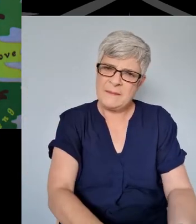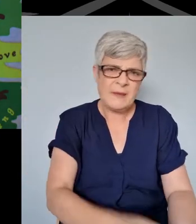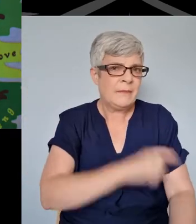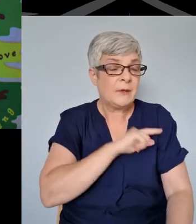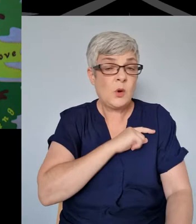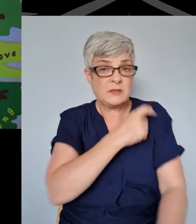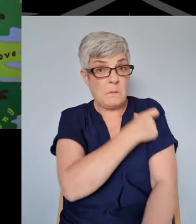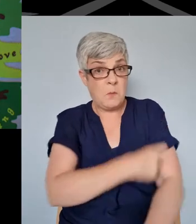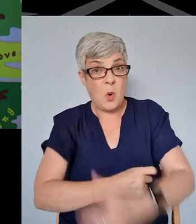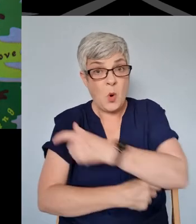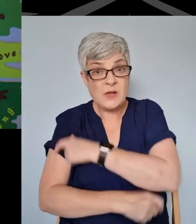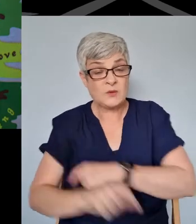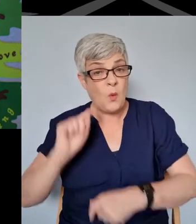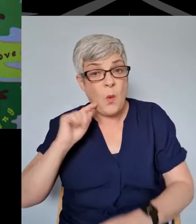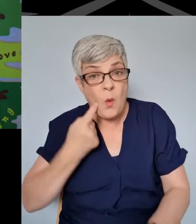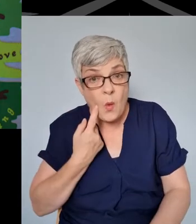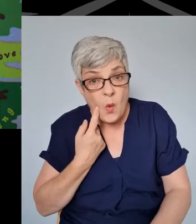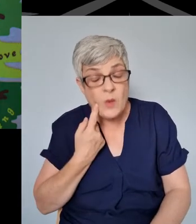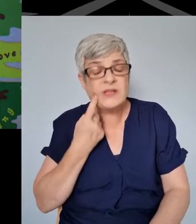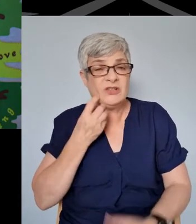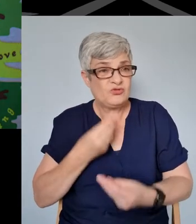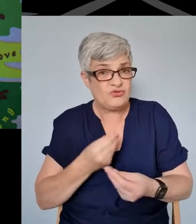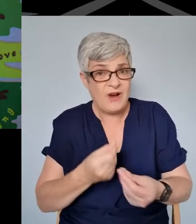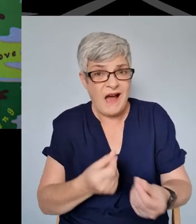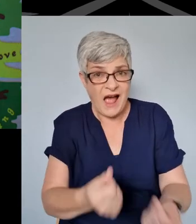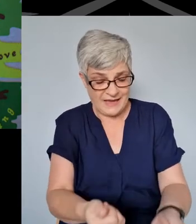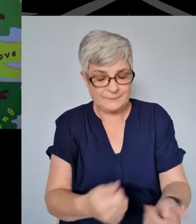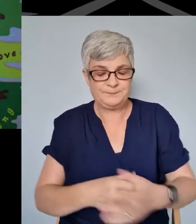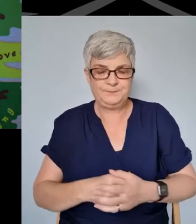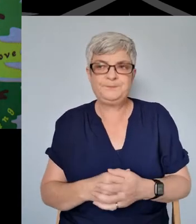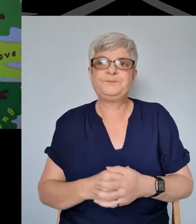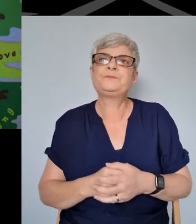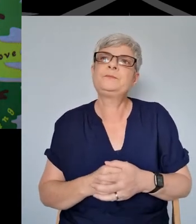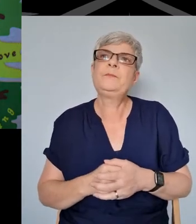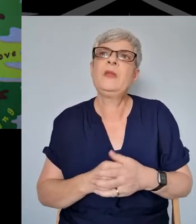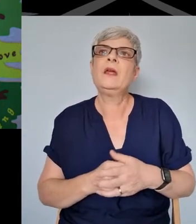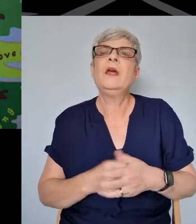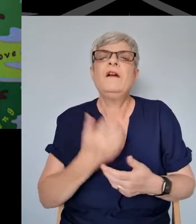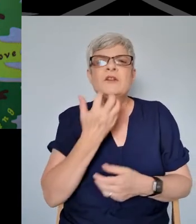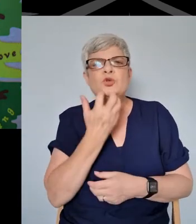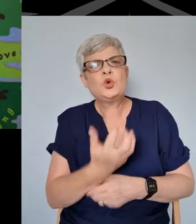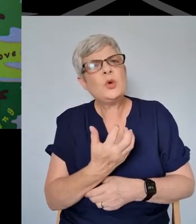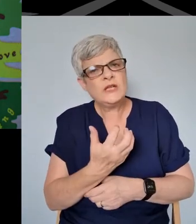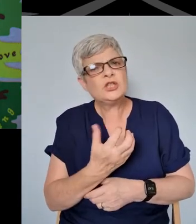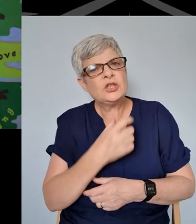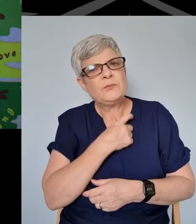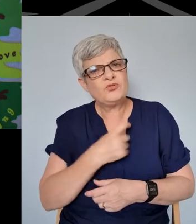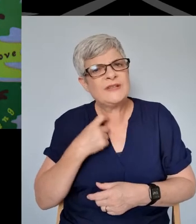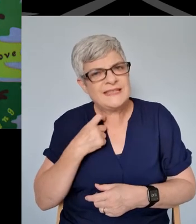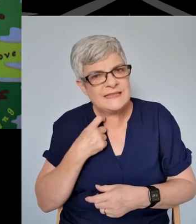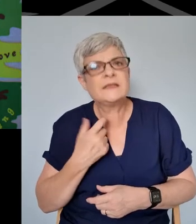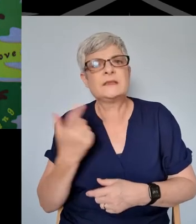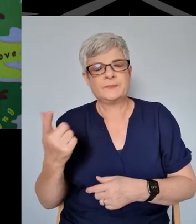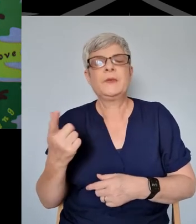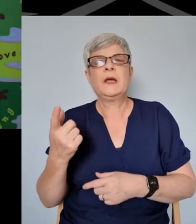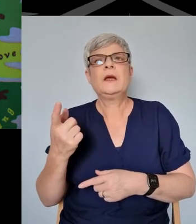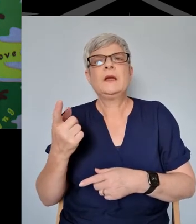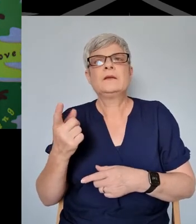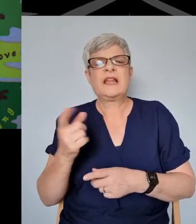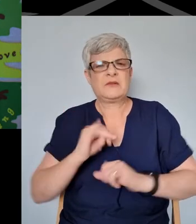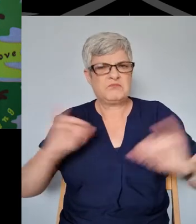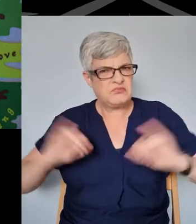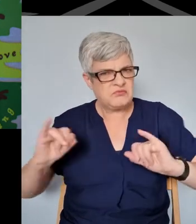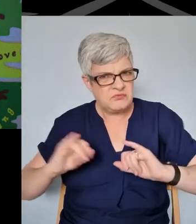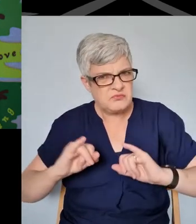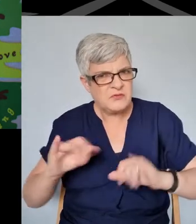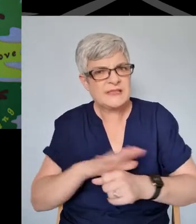all old and dried out. Now, to a Jewish priest, and Ezekiel was a Jewish priest, as well as this being a